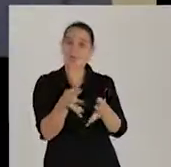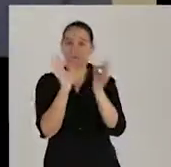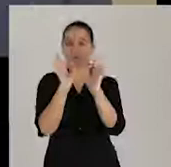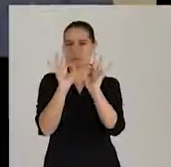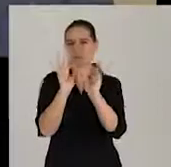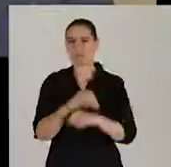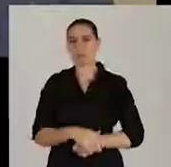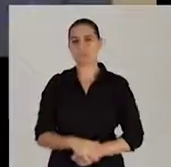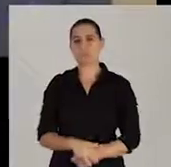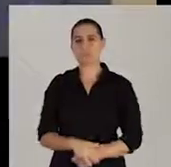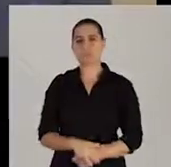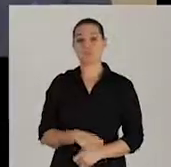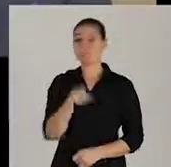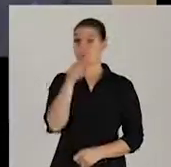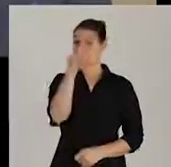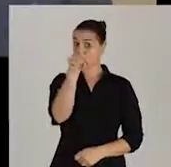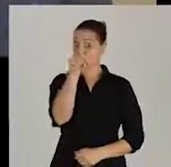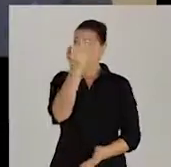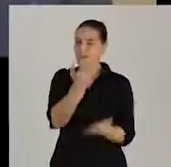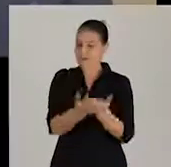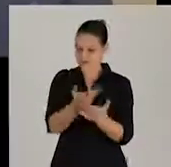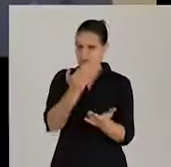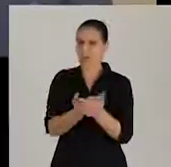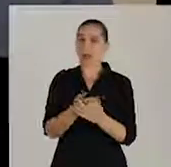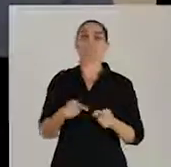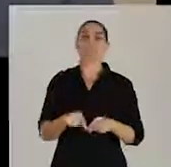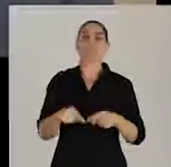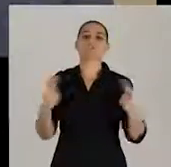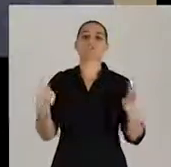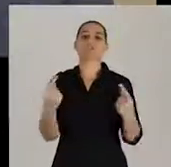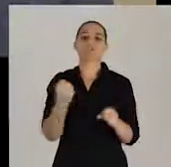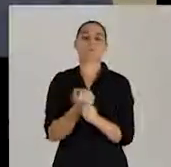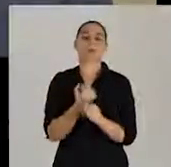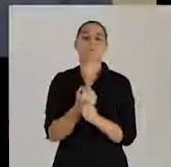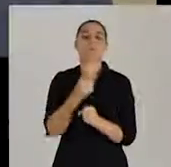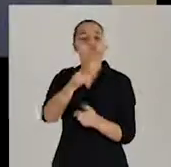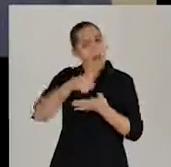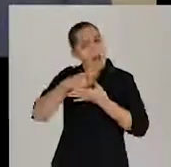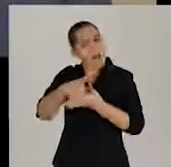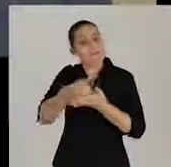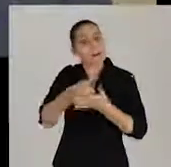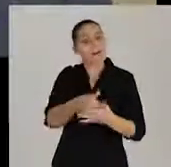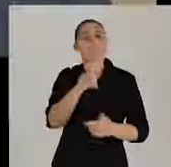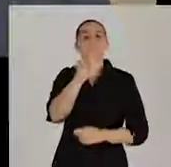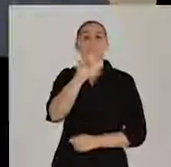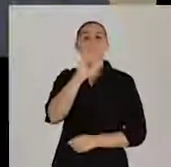habits. You can make a difference in TB infection